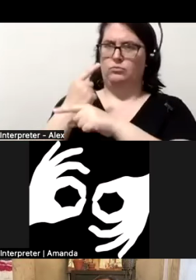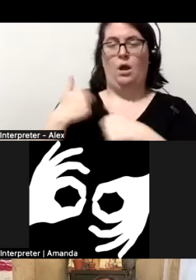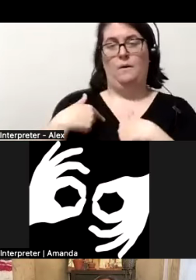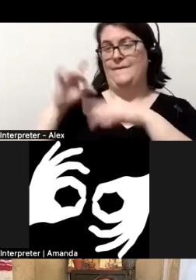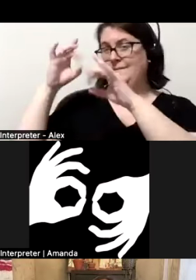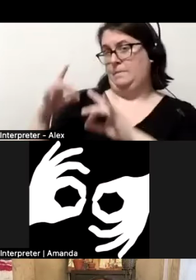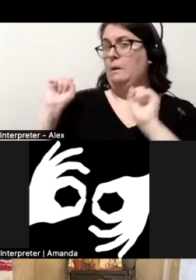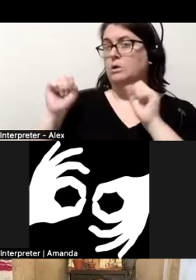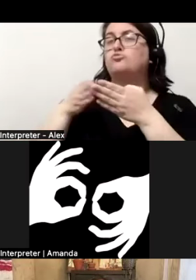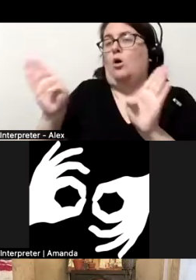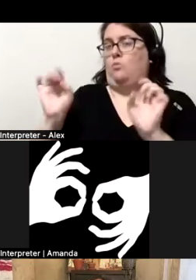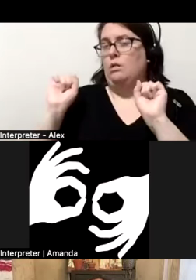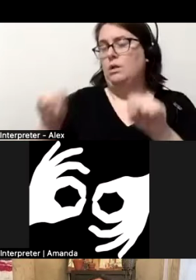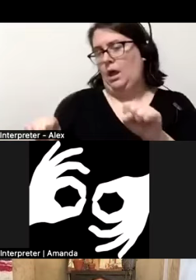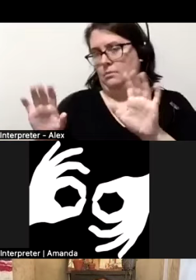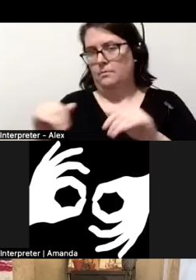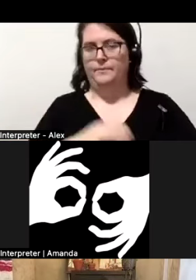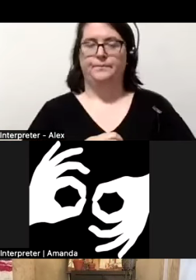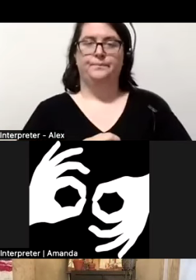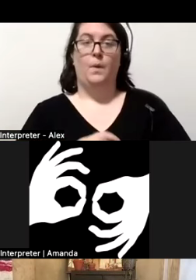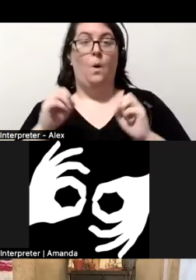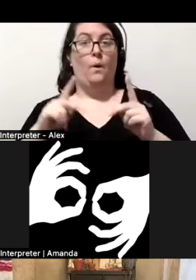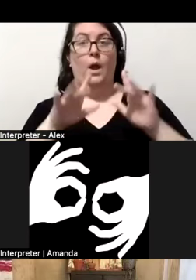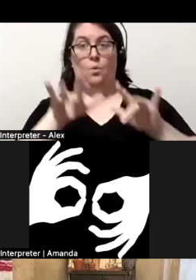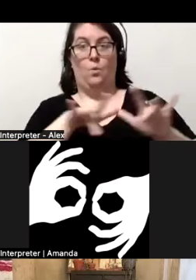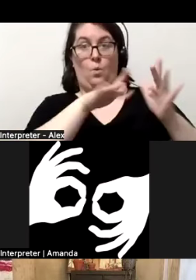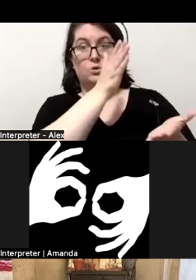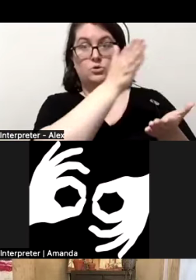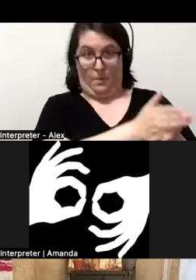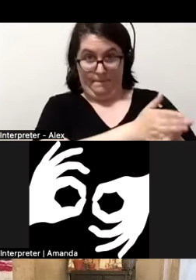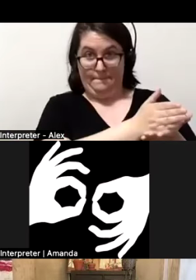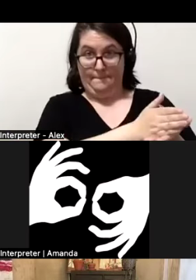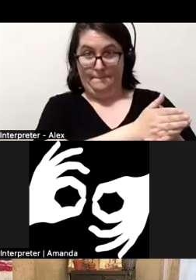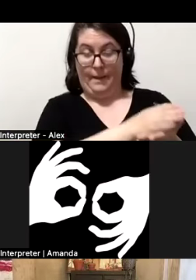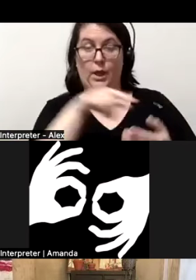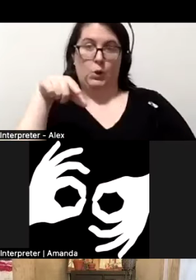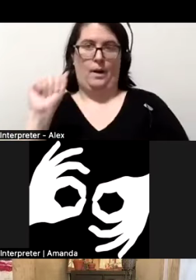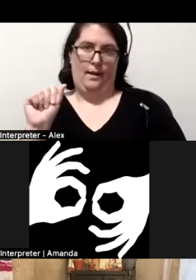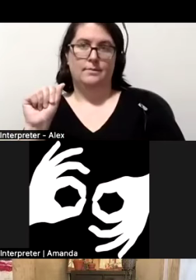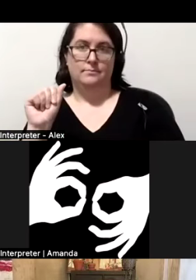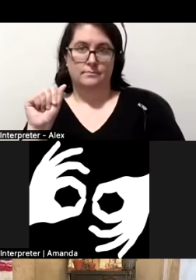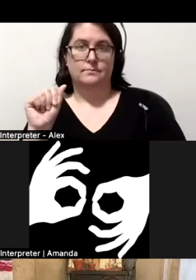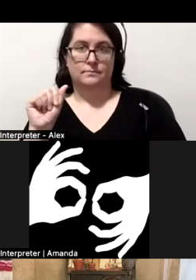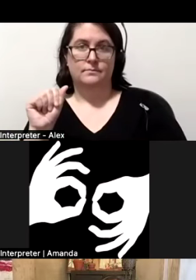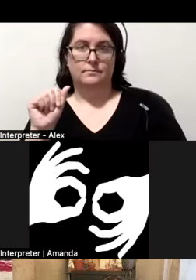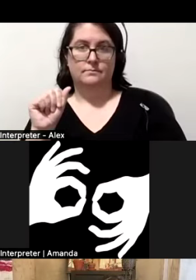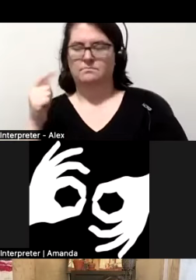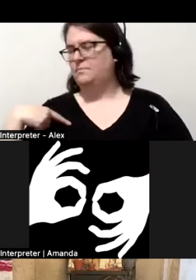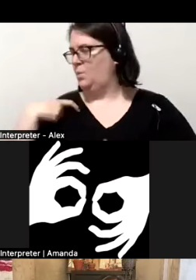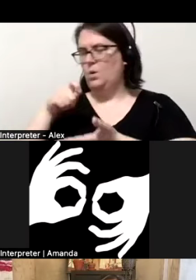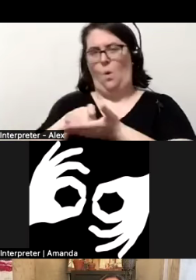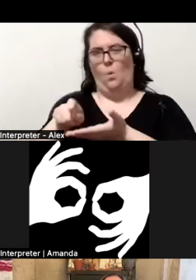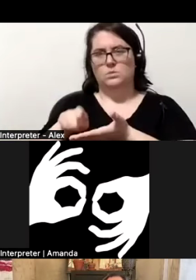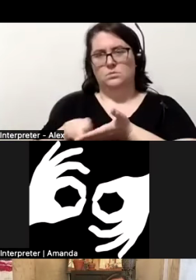help. And then with that, we will turn off the recording to go into the Q&A portion, and we will be